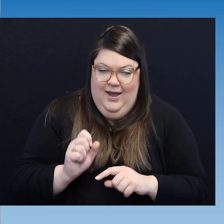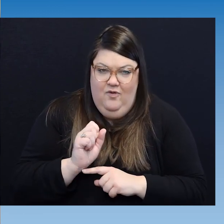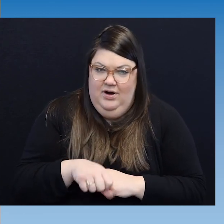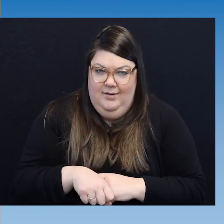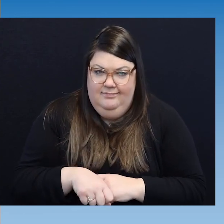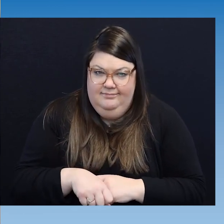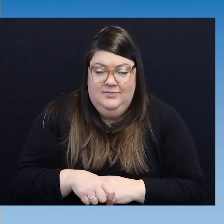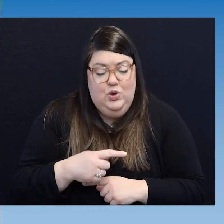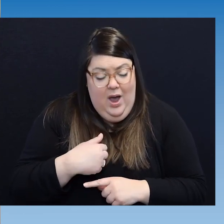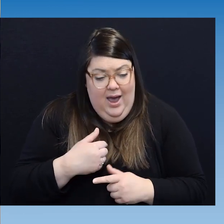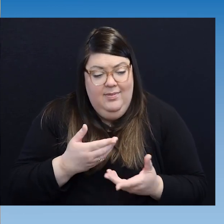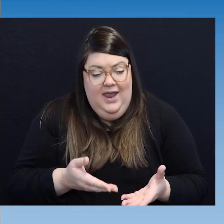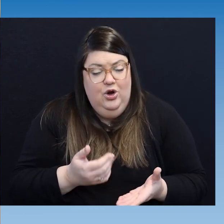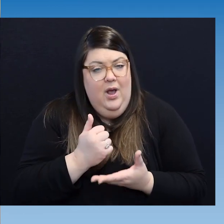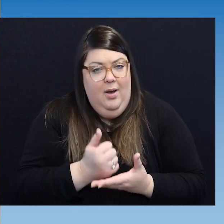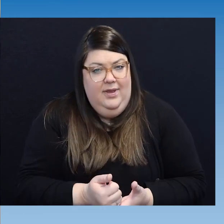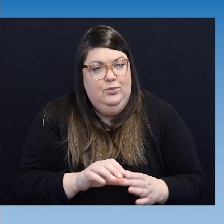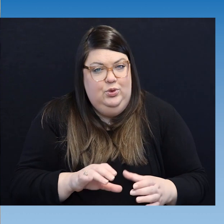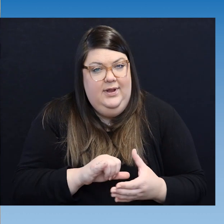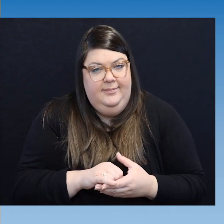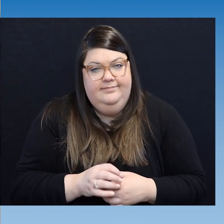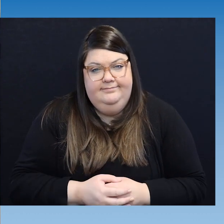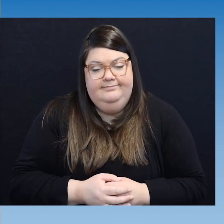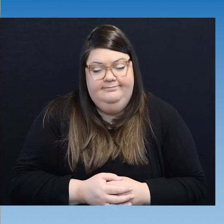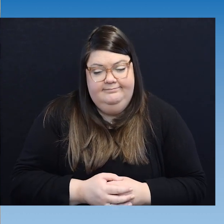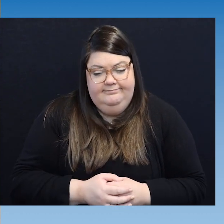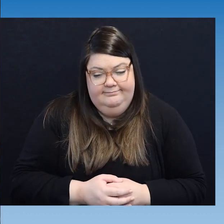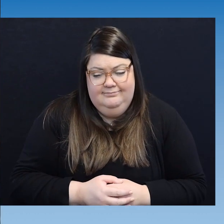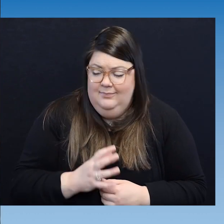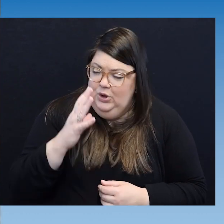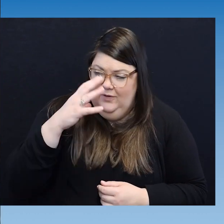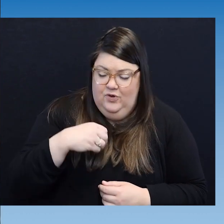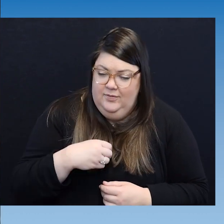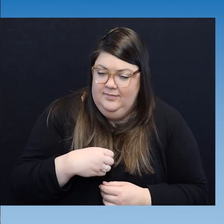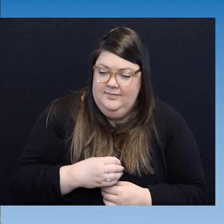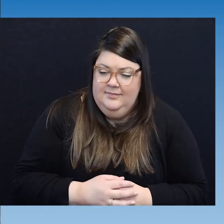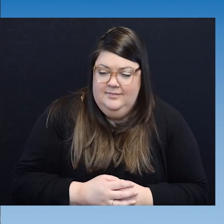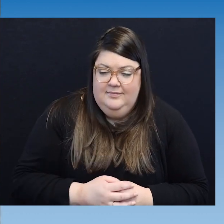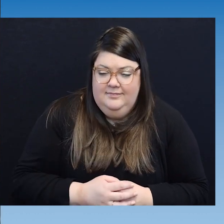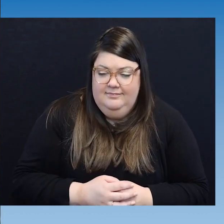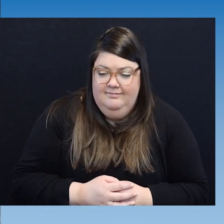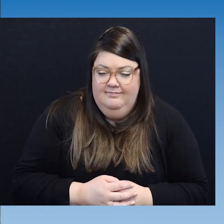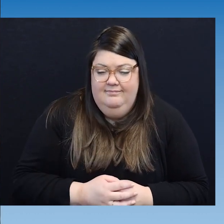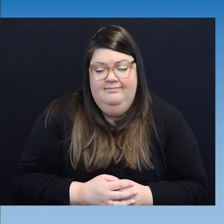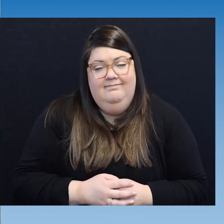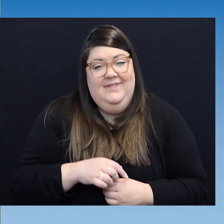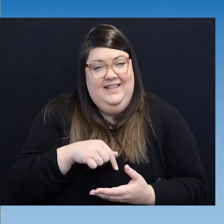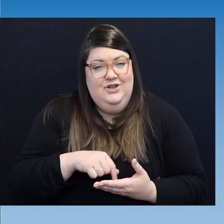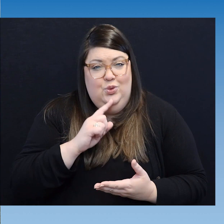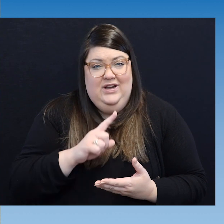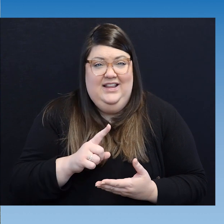you know, so I'm there to help them with that. Beautiful. I mean, these are really lessons